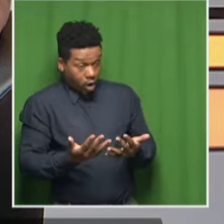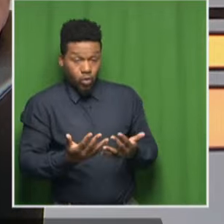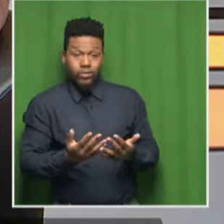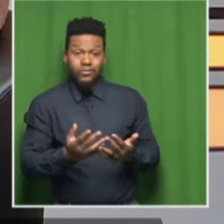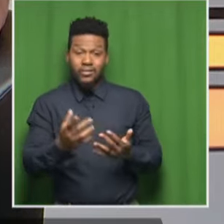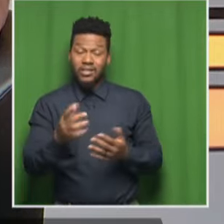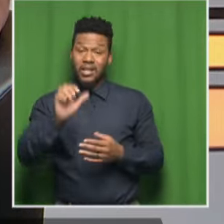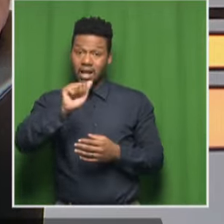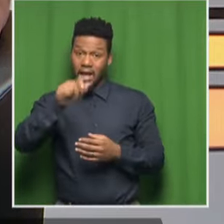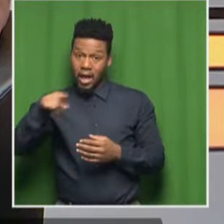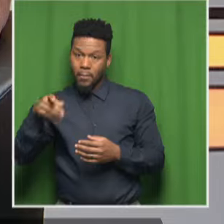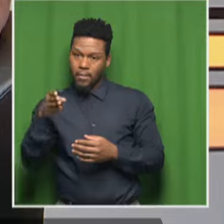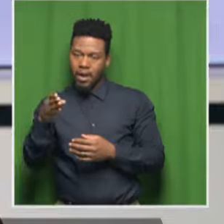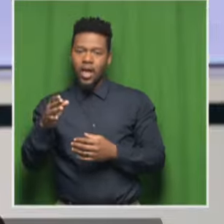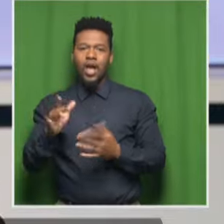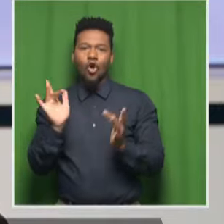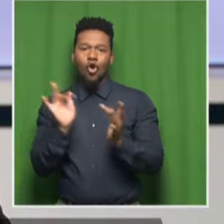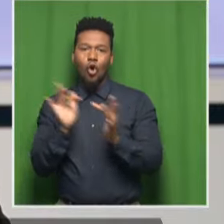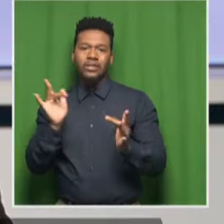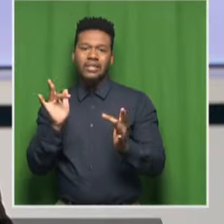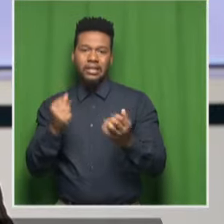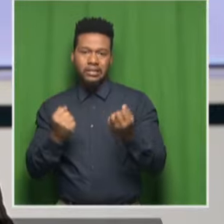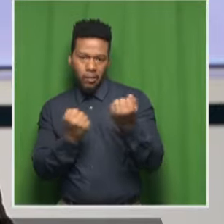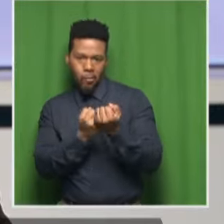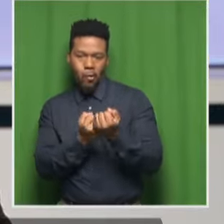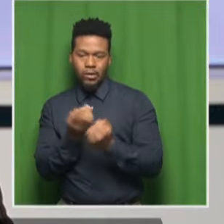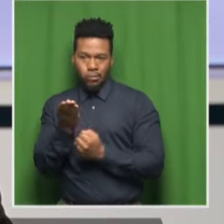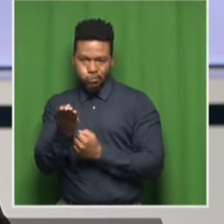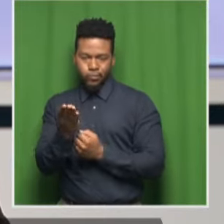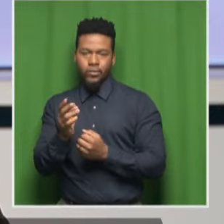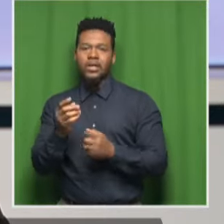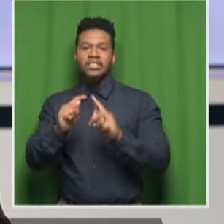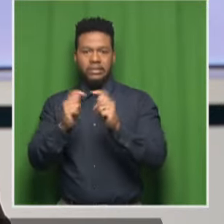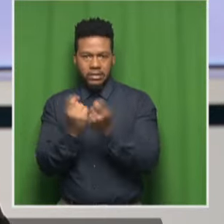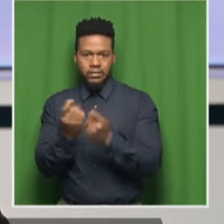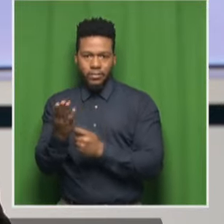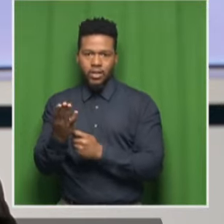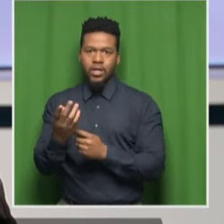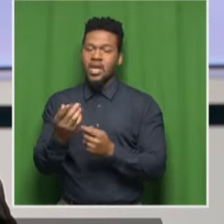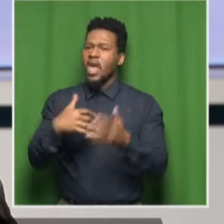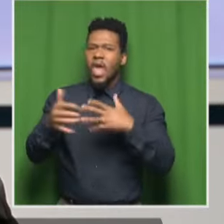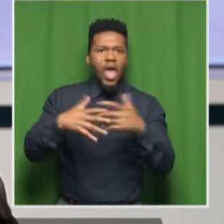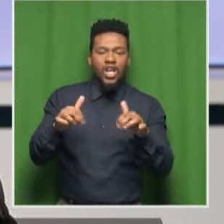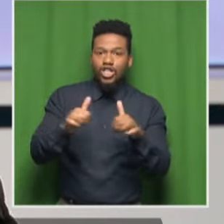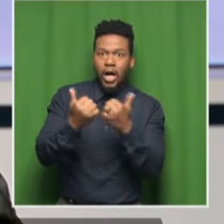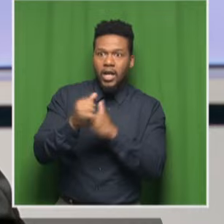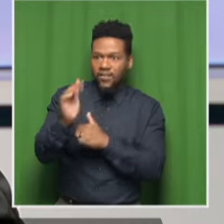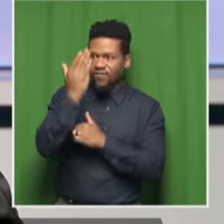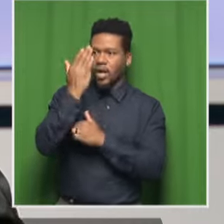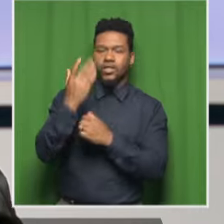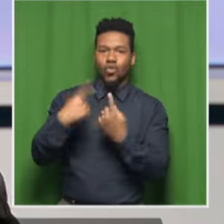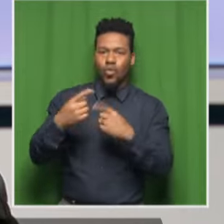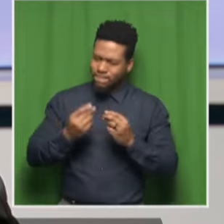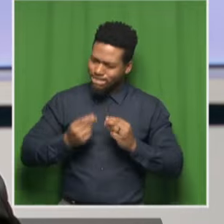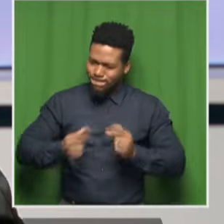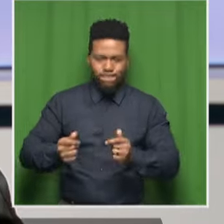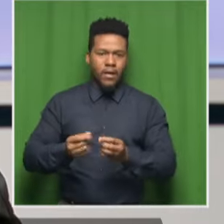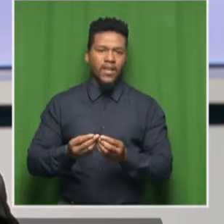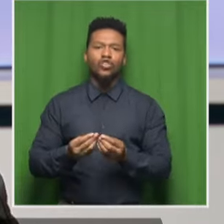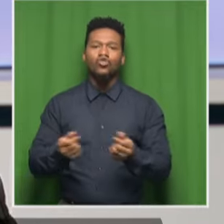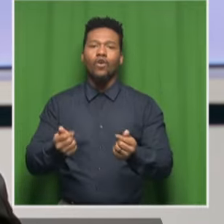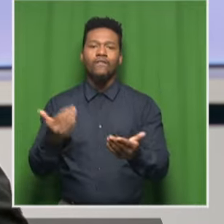support or contact the team option. And we address those issues immediately. Immediately when you click the send button with your grievance,